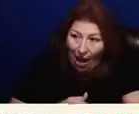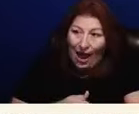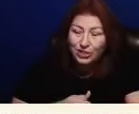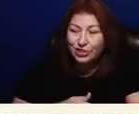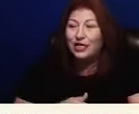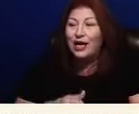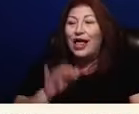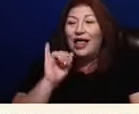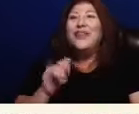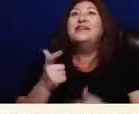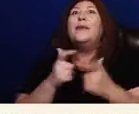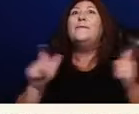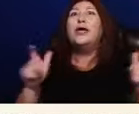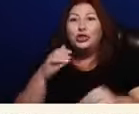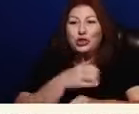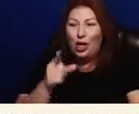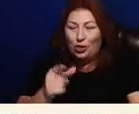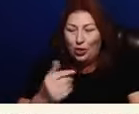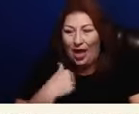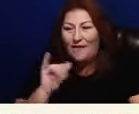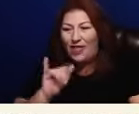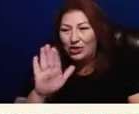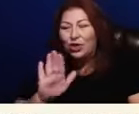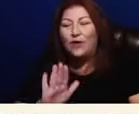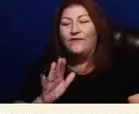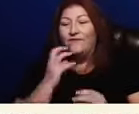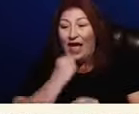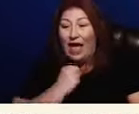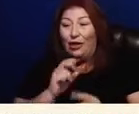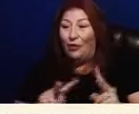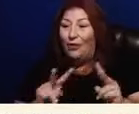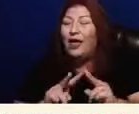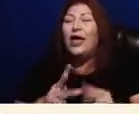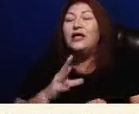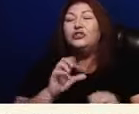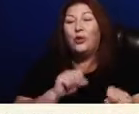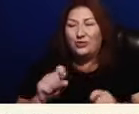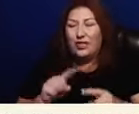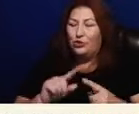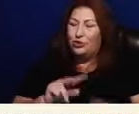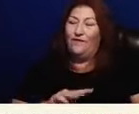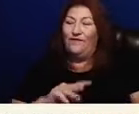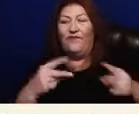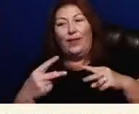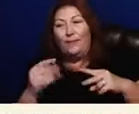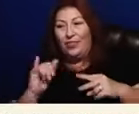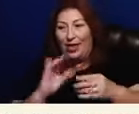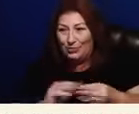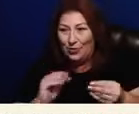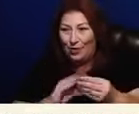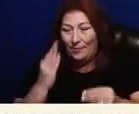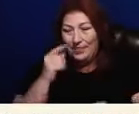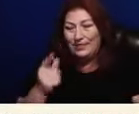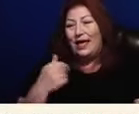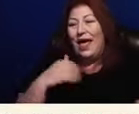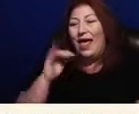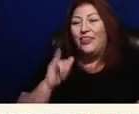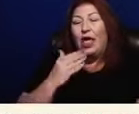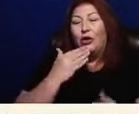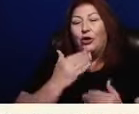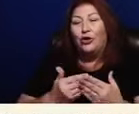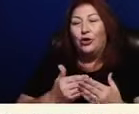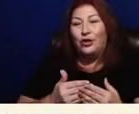biggest strength that you have. Like, that's your value. And so he was able to flip that story because he had that good reflected back